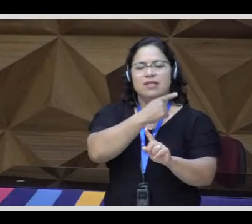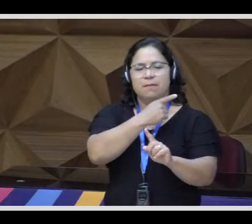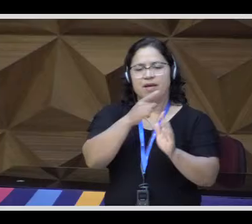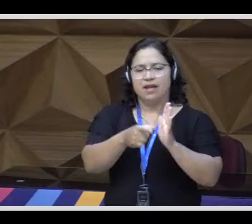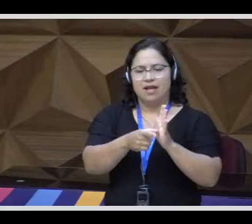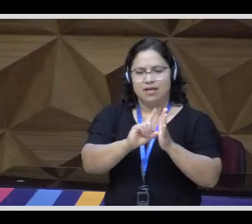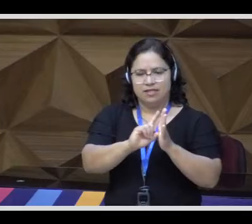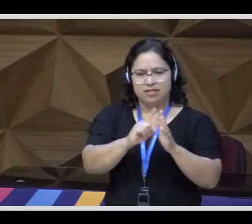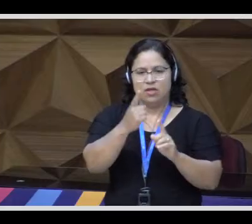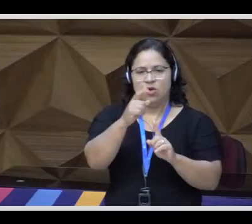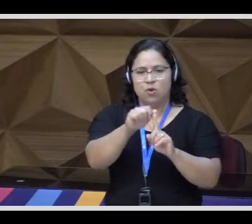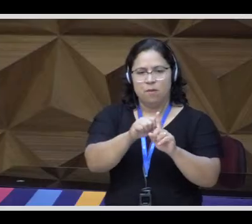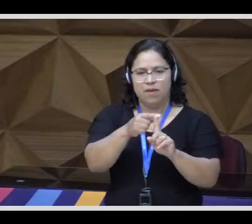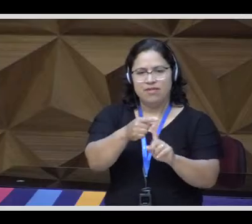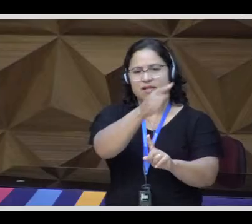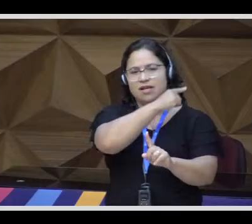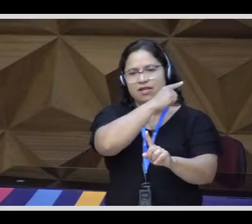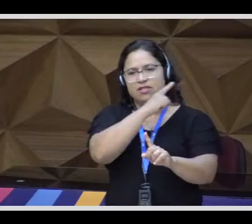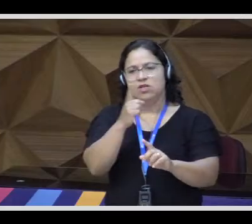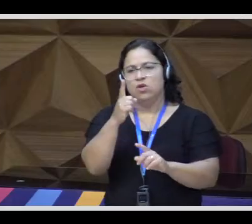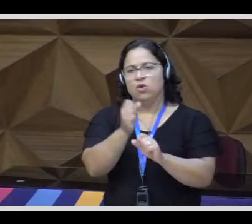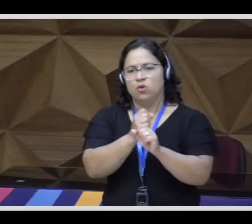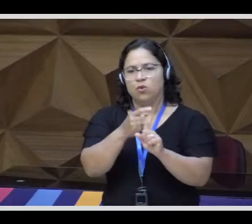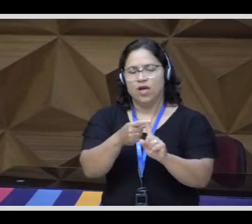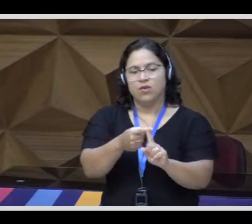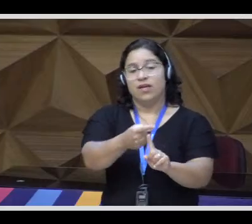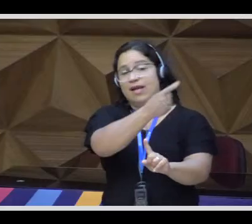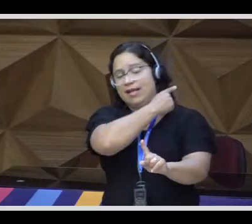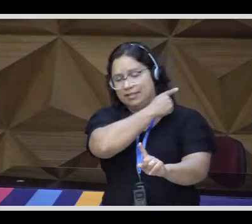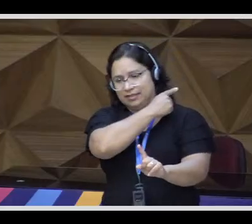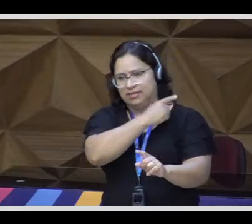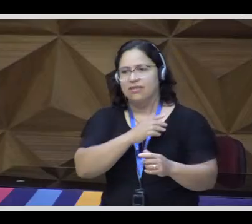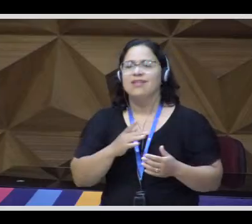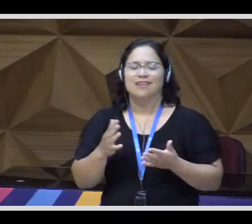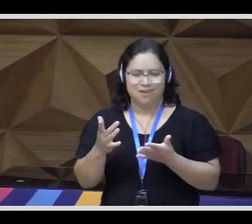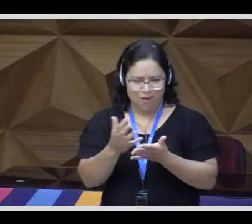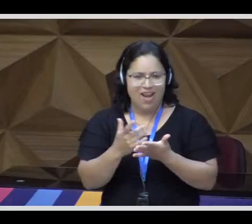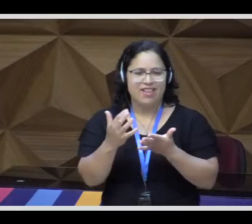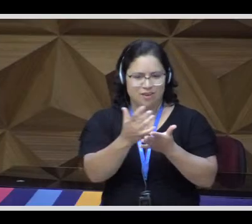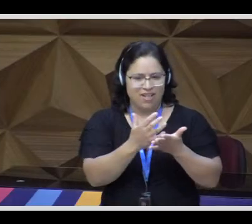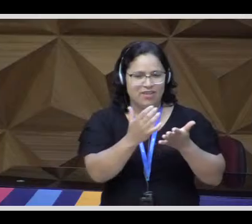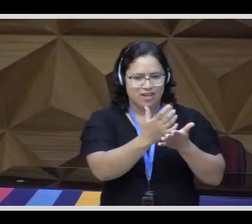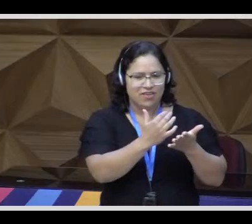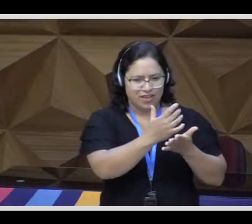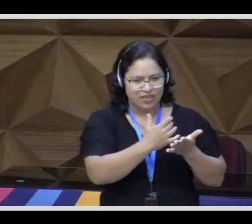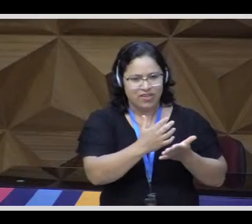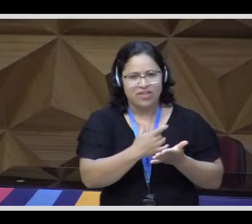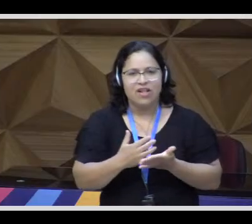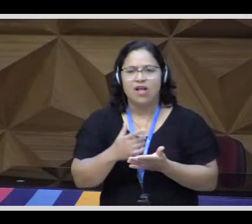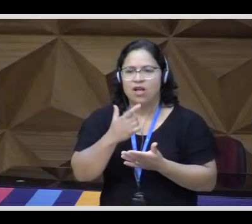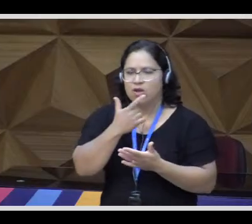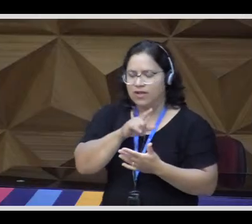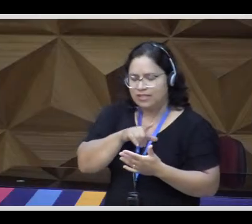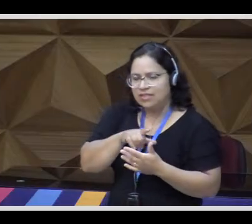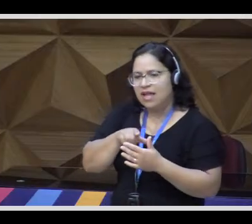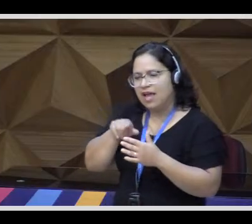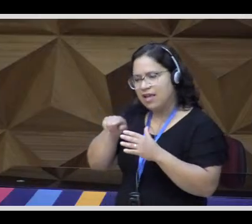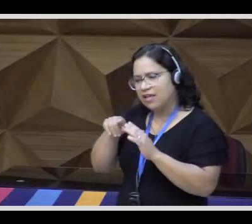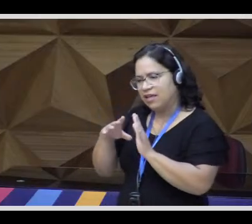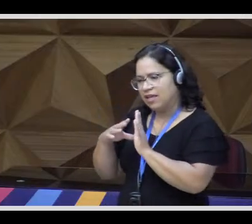1 year before the election. So we have data to train the model. We have data from different